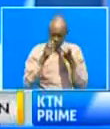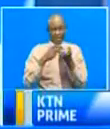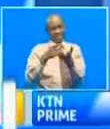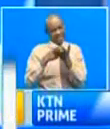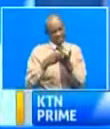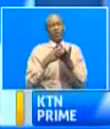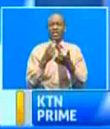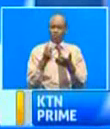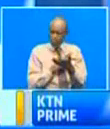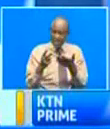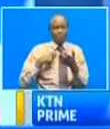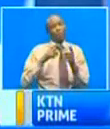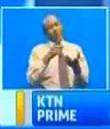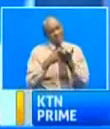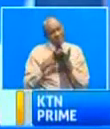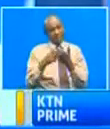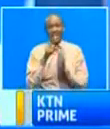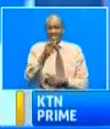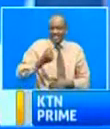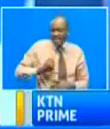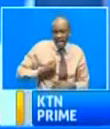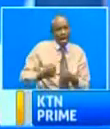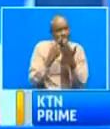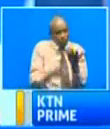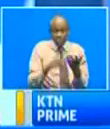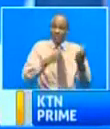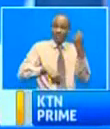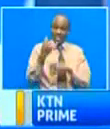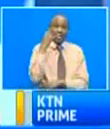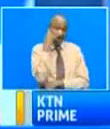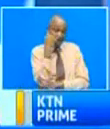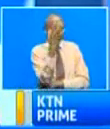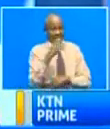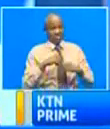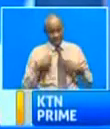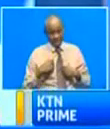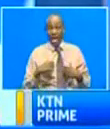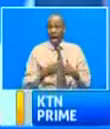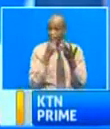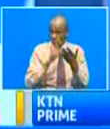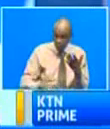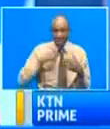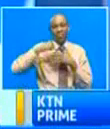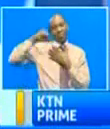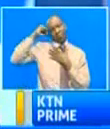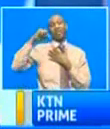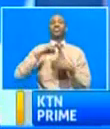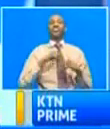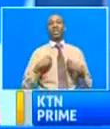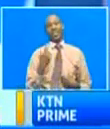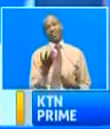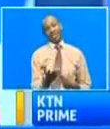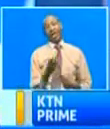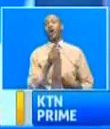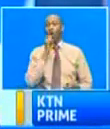country for the last 2 weeks. The young lady, alleged to have been peddling drugs, was set to die by the hangman's noose in Beijing. But now